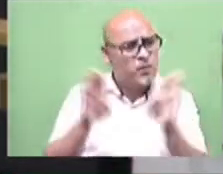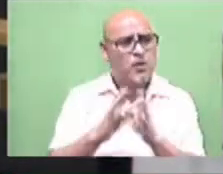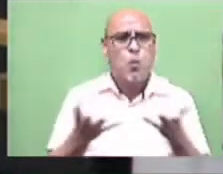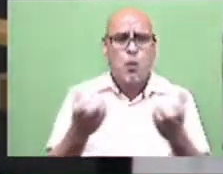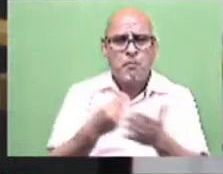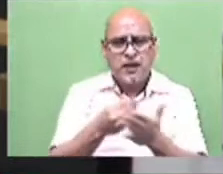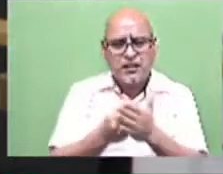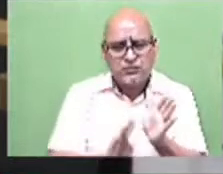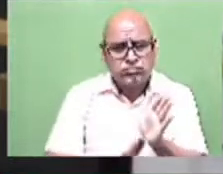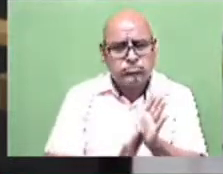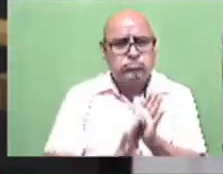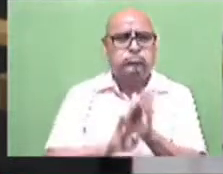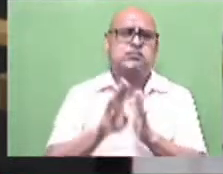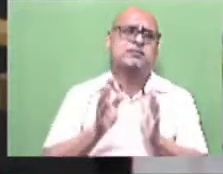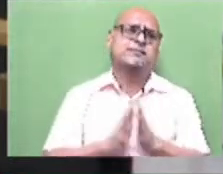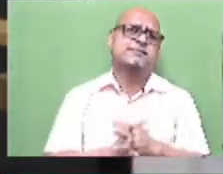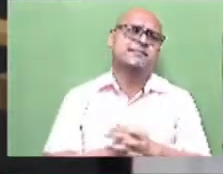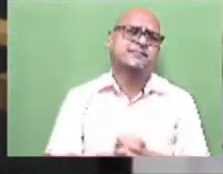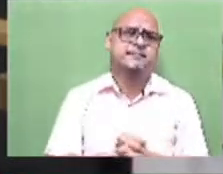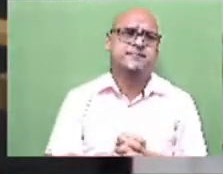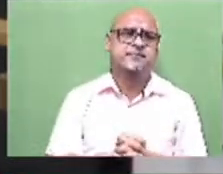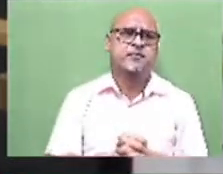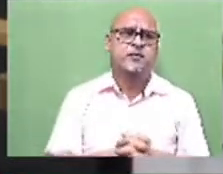It's really the government that in fact did that.